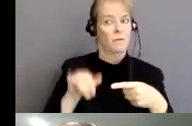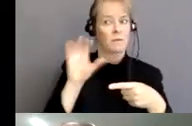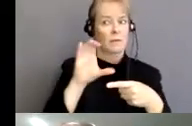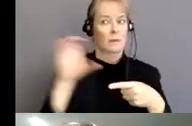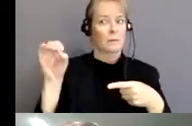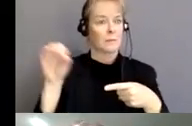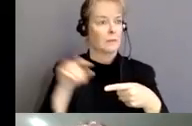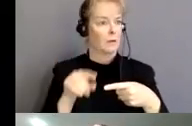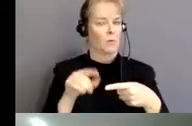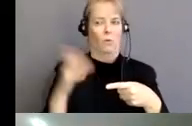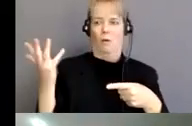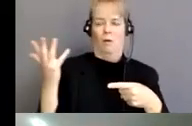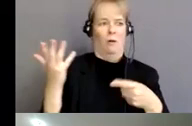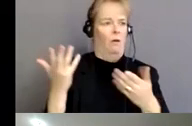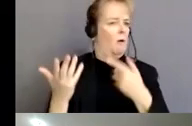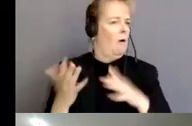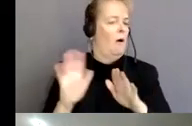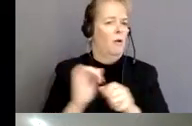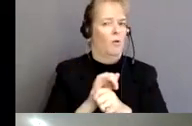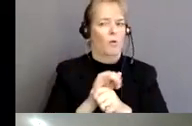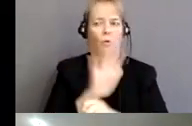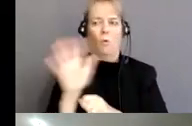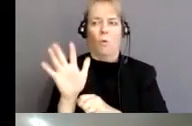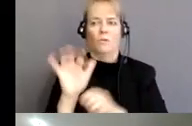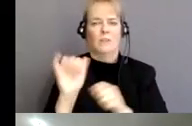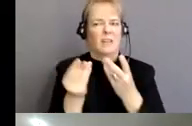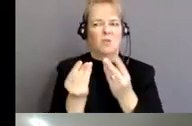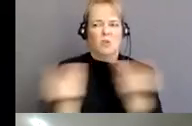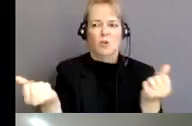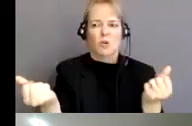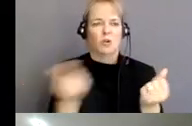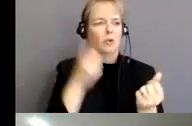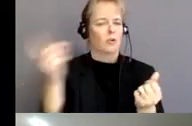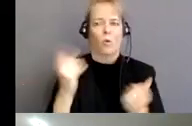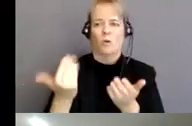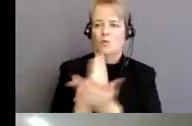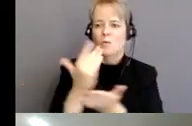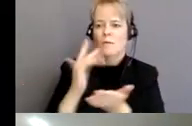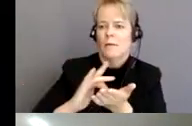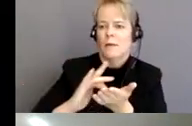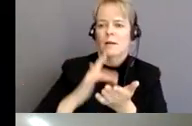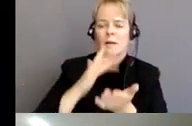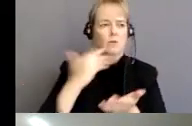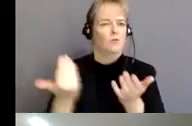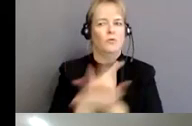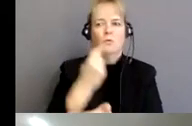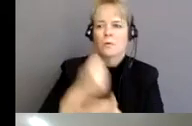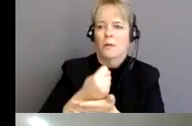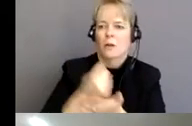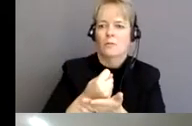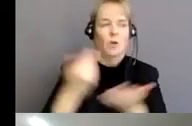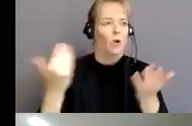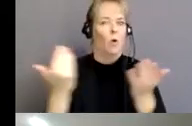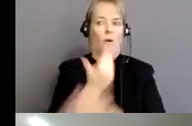sort of a miracle cure for COVID. We have a new therapeutic coming. We have a vaccine coming. And